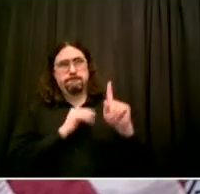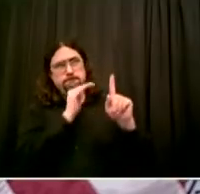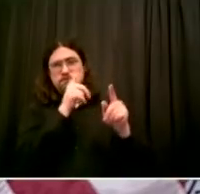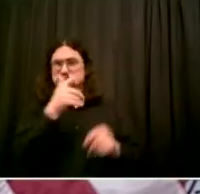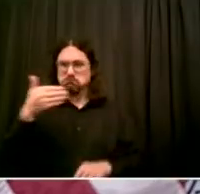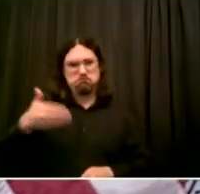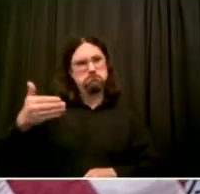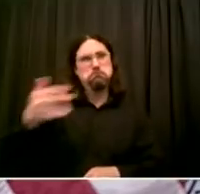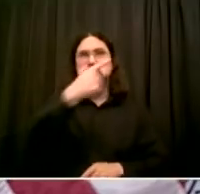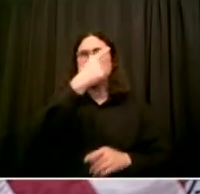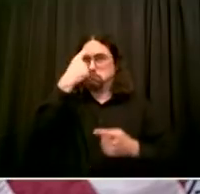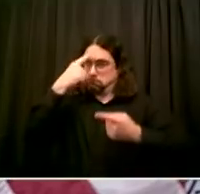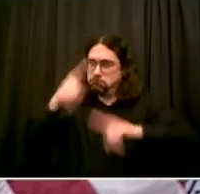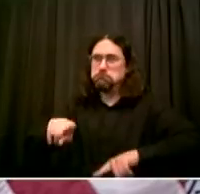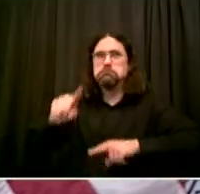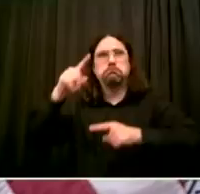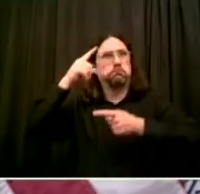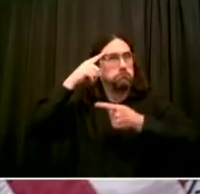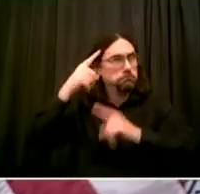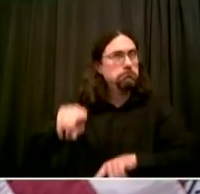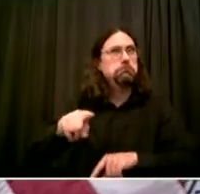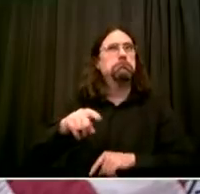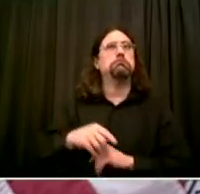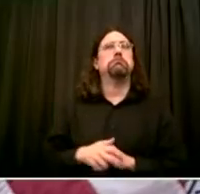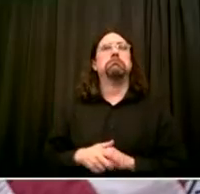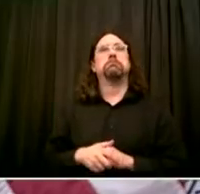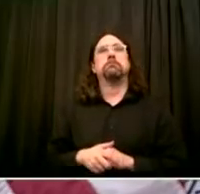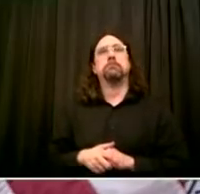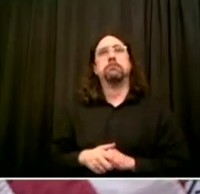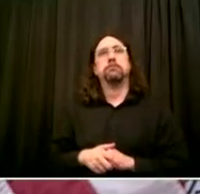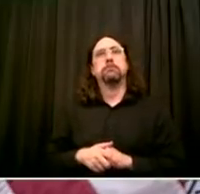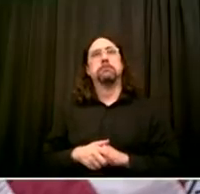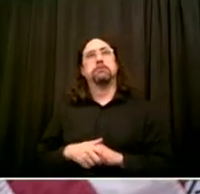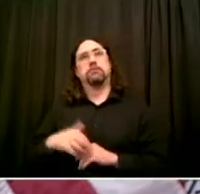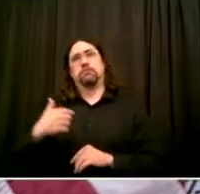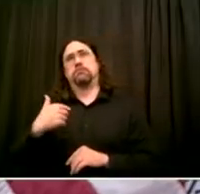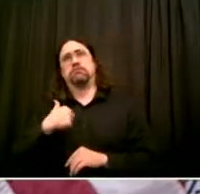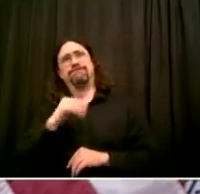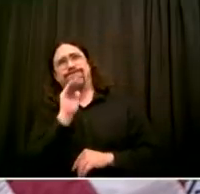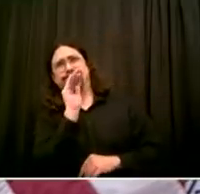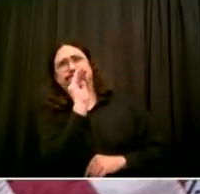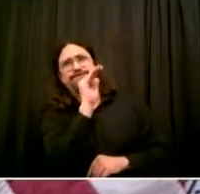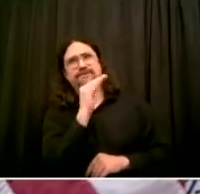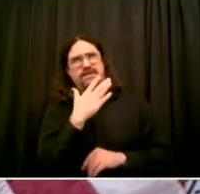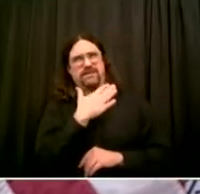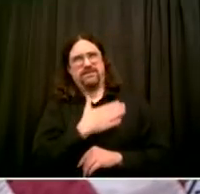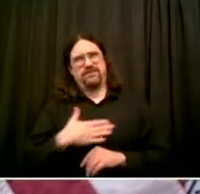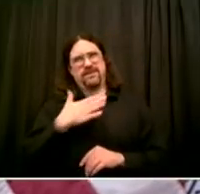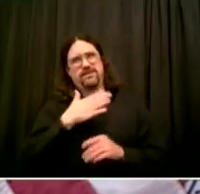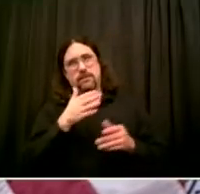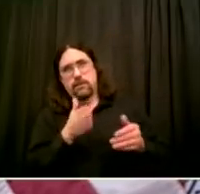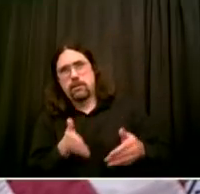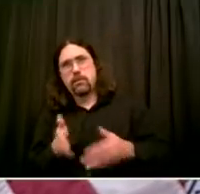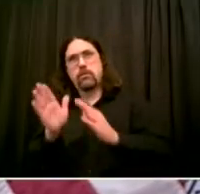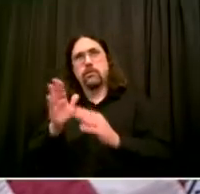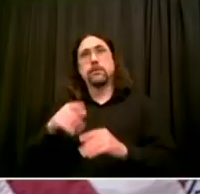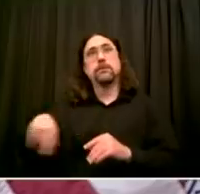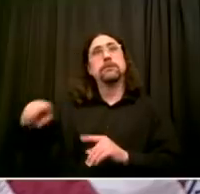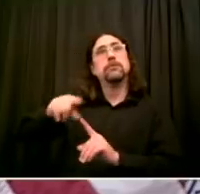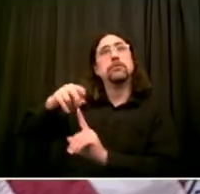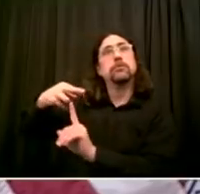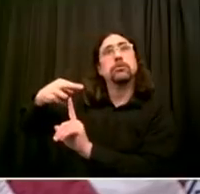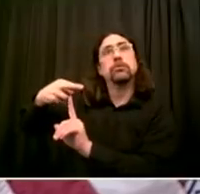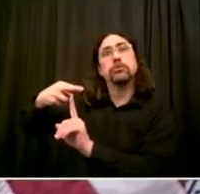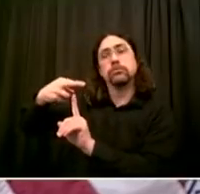rent. The state finally did that. We pushed for extensions on evictions and the eviction moratorium. They did that. We need to